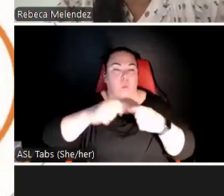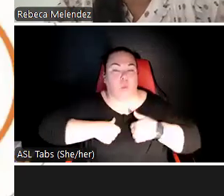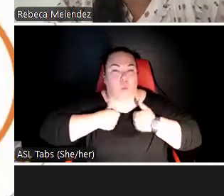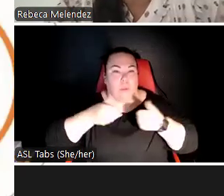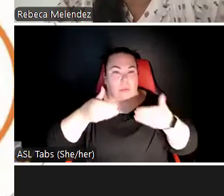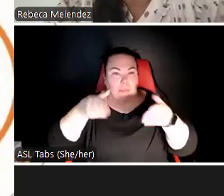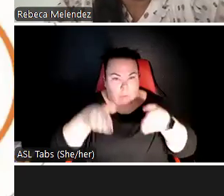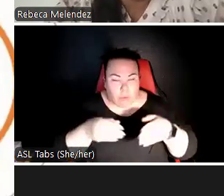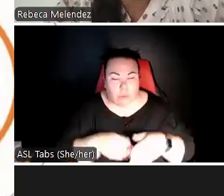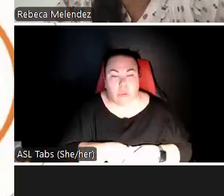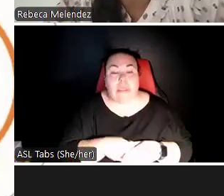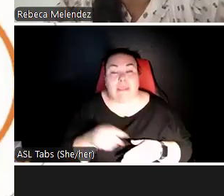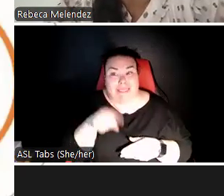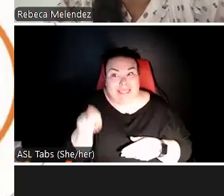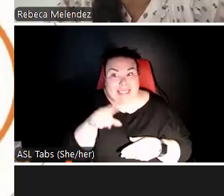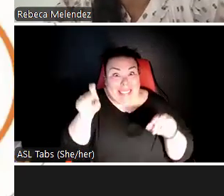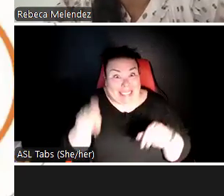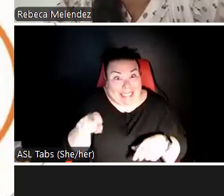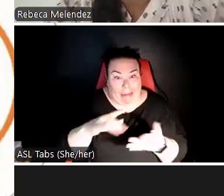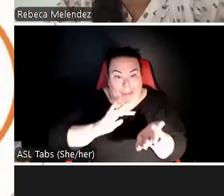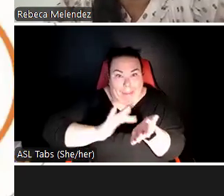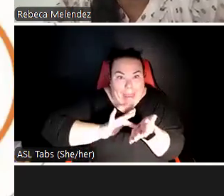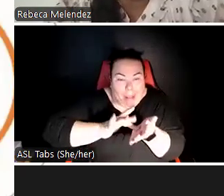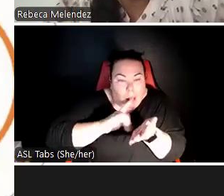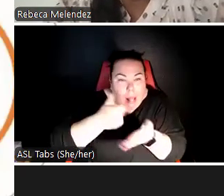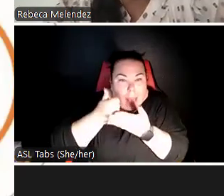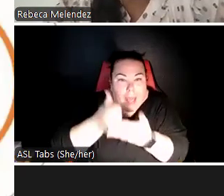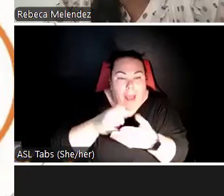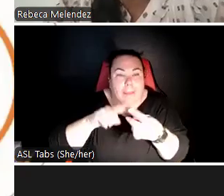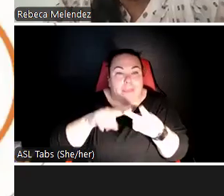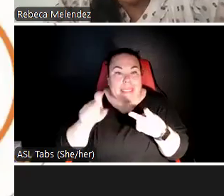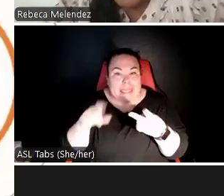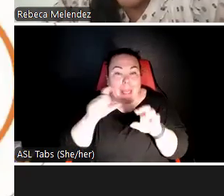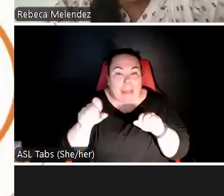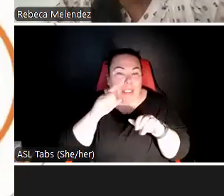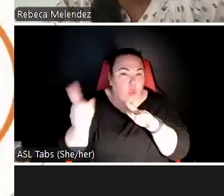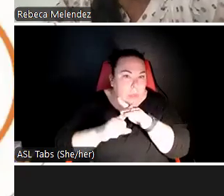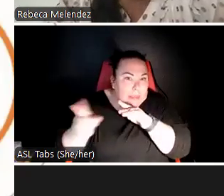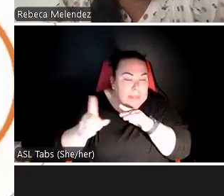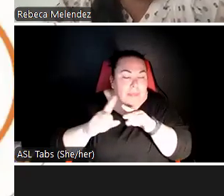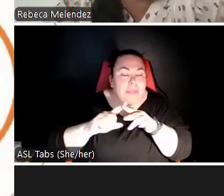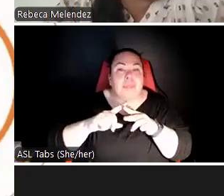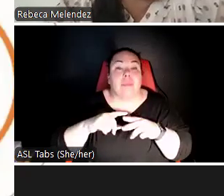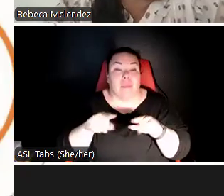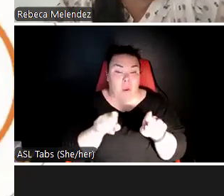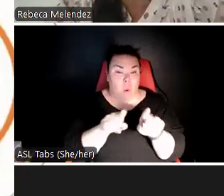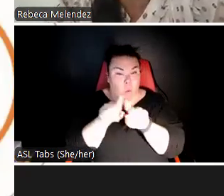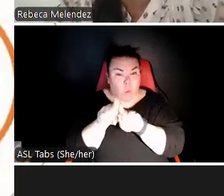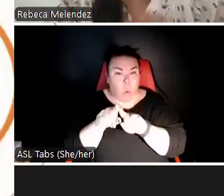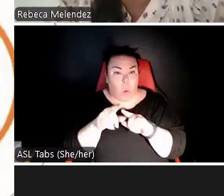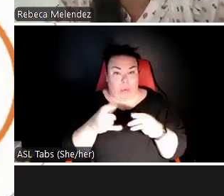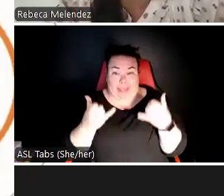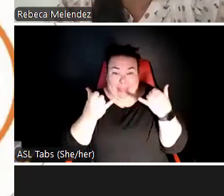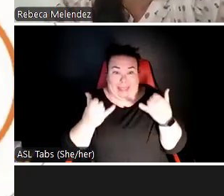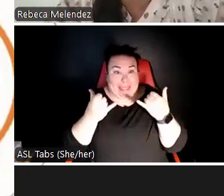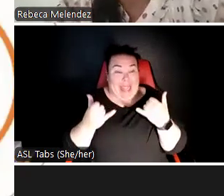that needed medical attention, that needed support, that needed refuge. And also, where we are today,